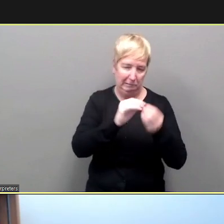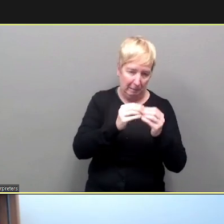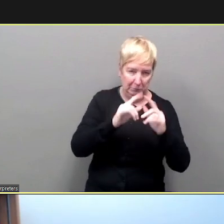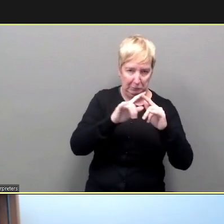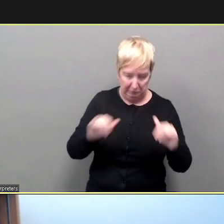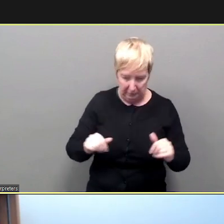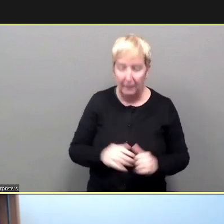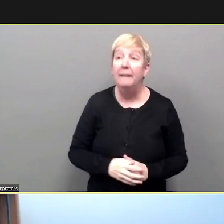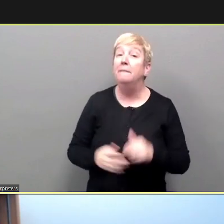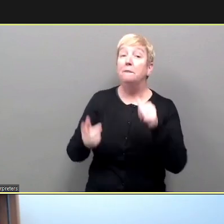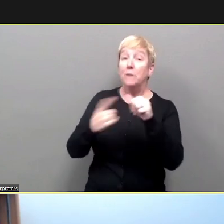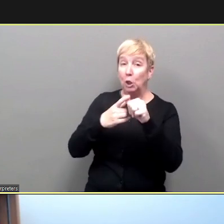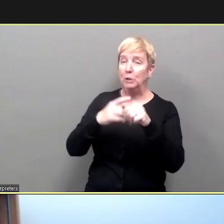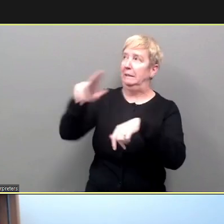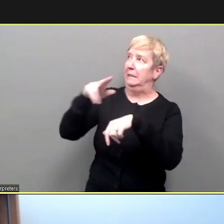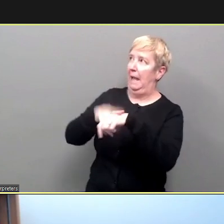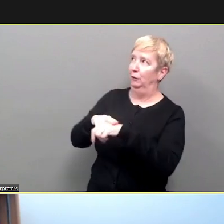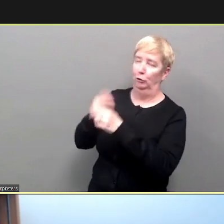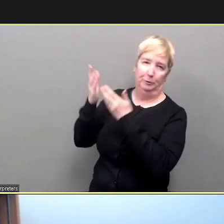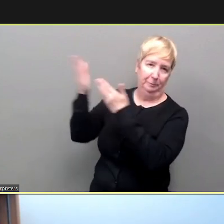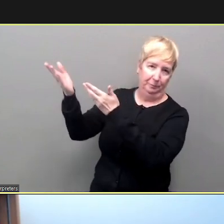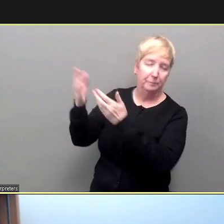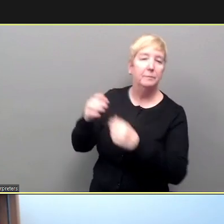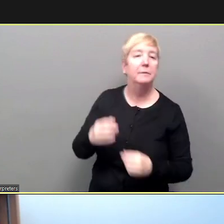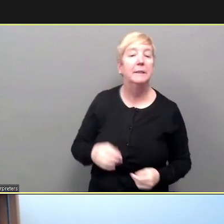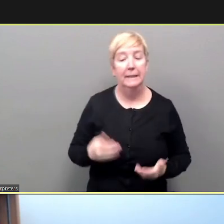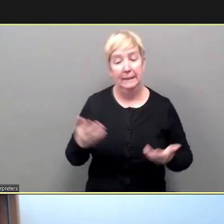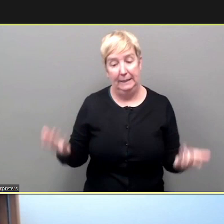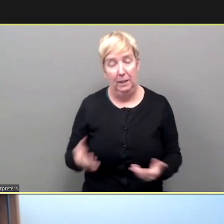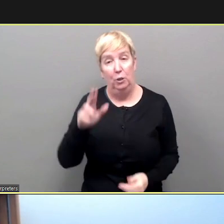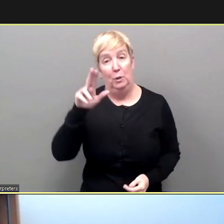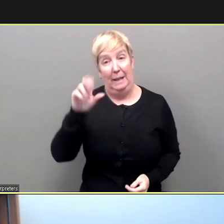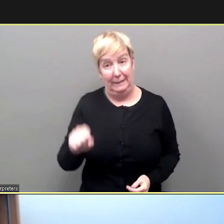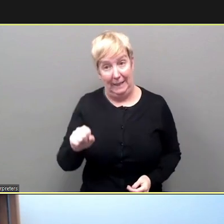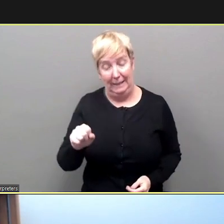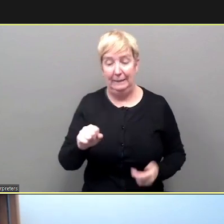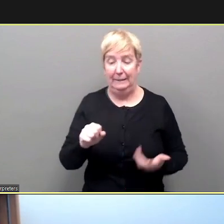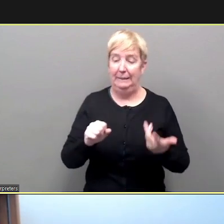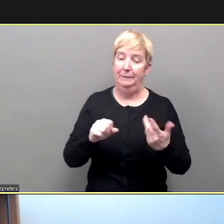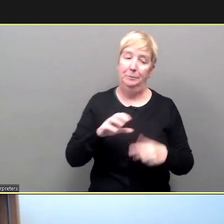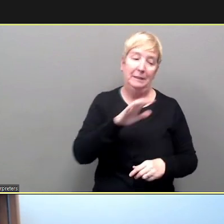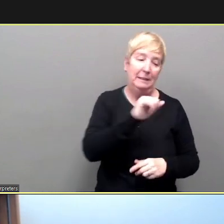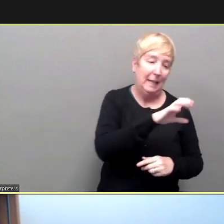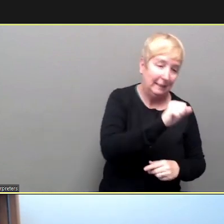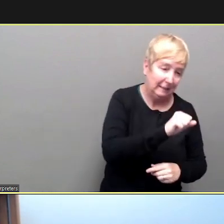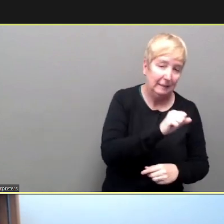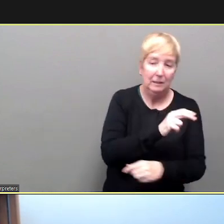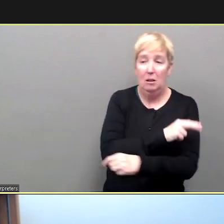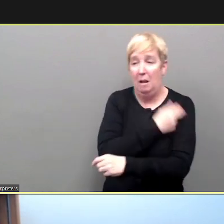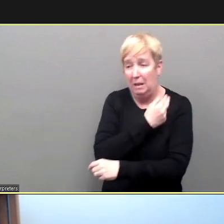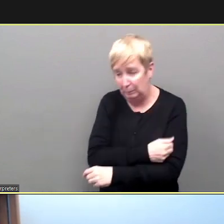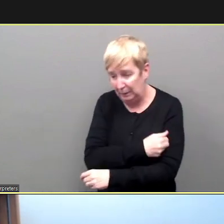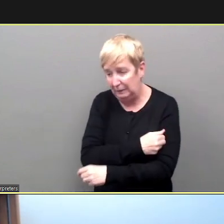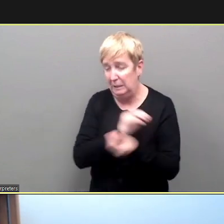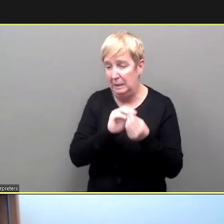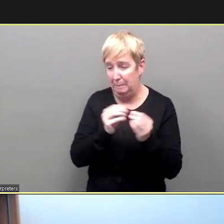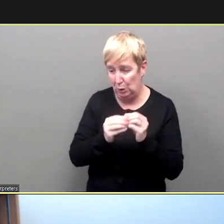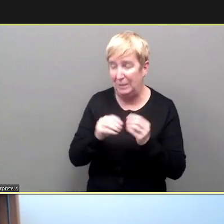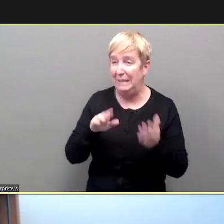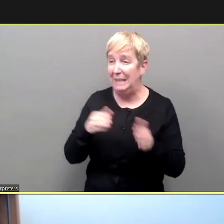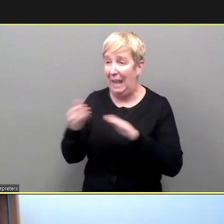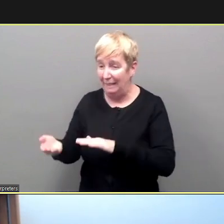national update. So in the United States, cases, hospitalizations, and deaths